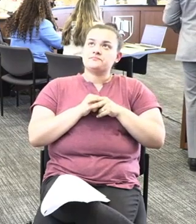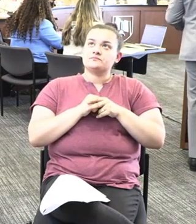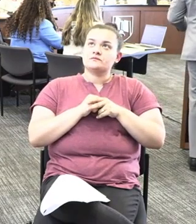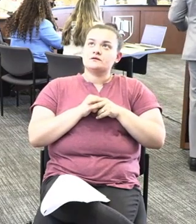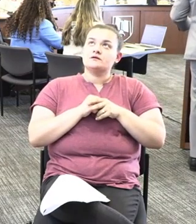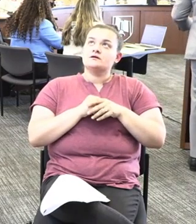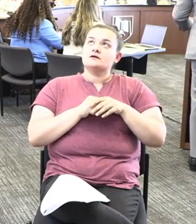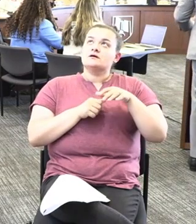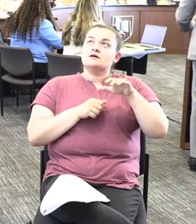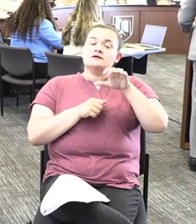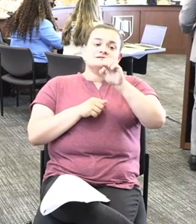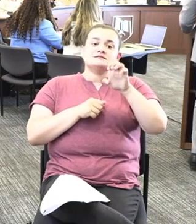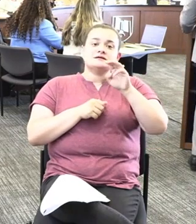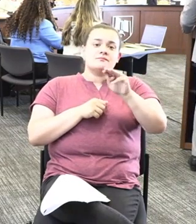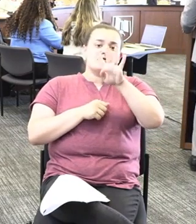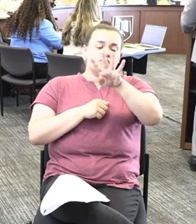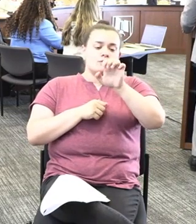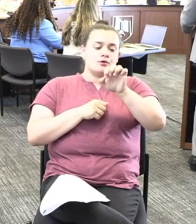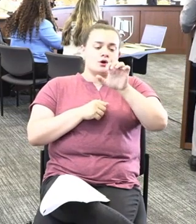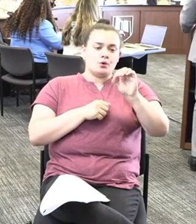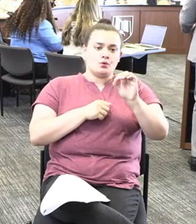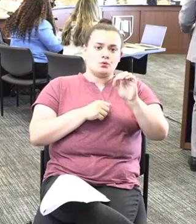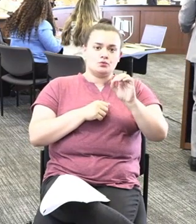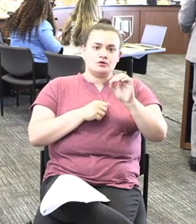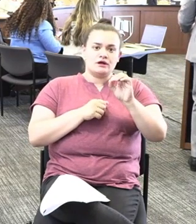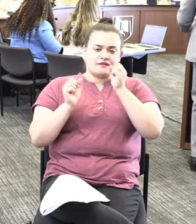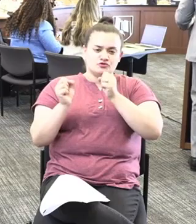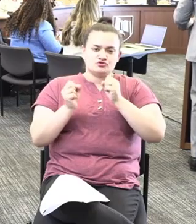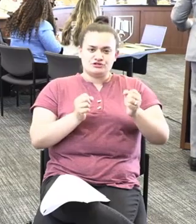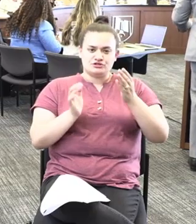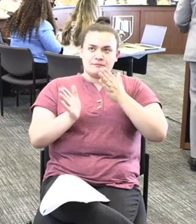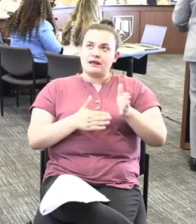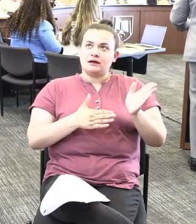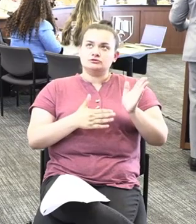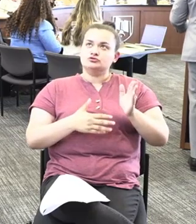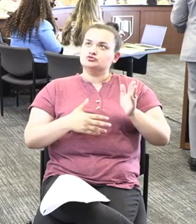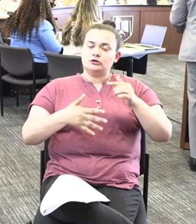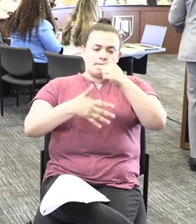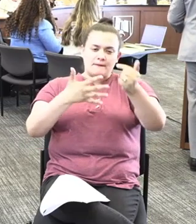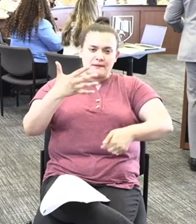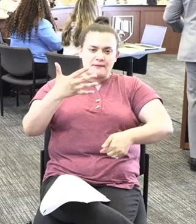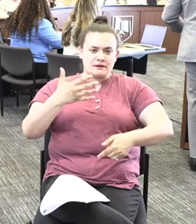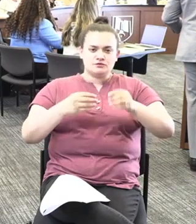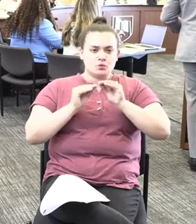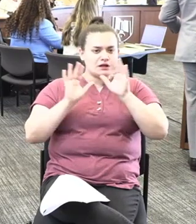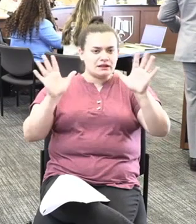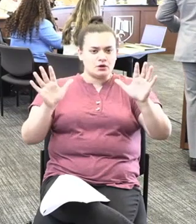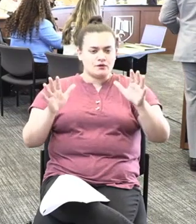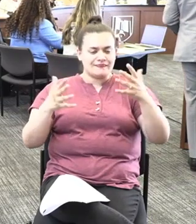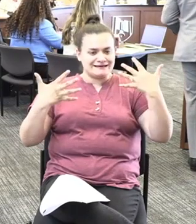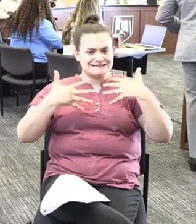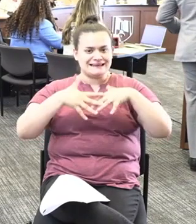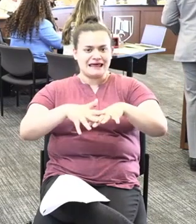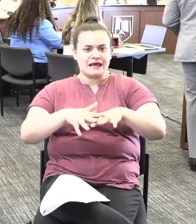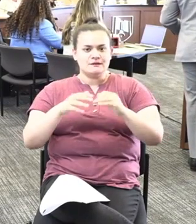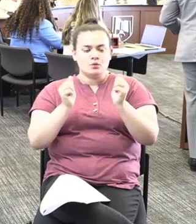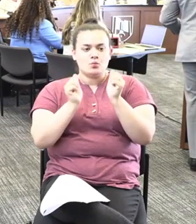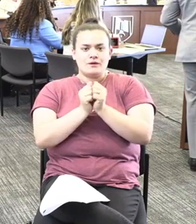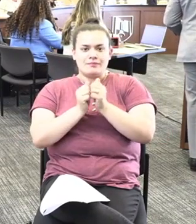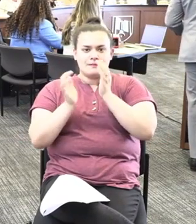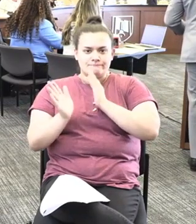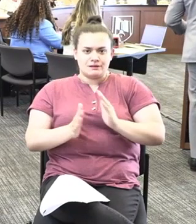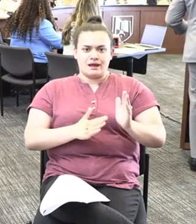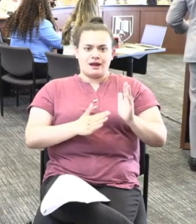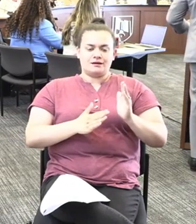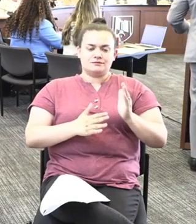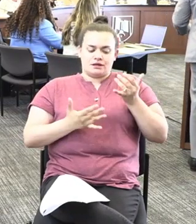SEM 4.0 and the JJC strategic plan, just a quick hit. Just want to make sure we're clear that it's in alignment with the plan